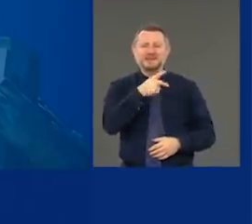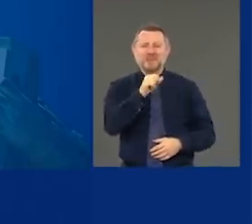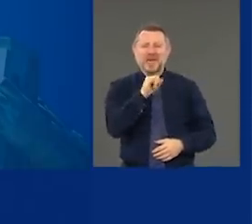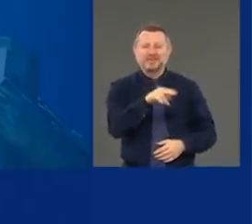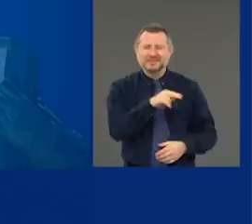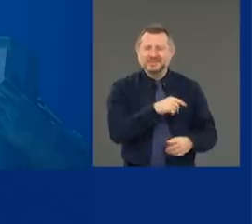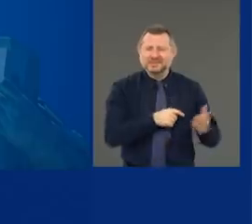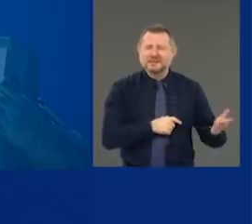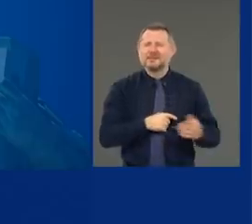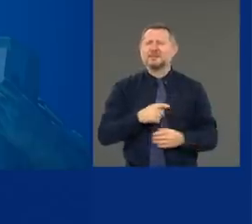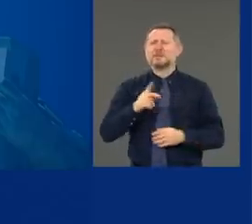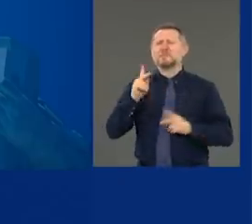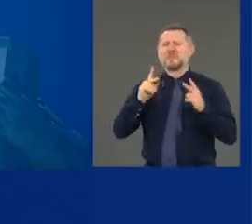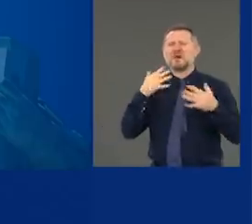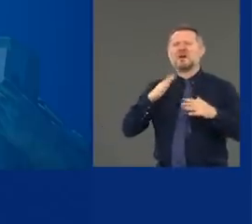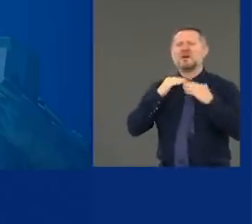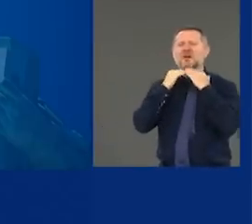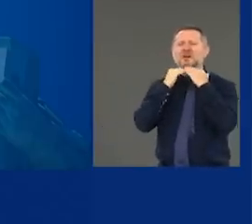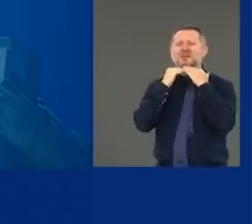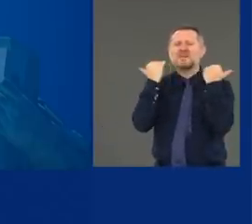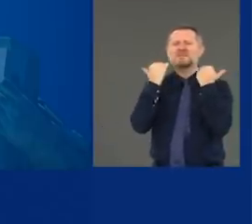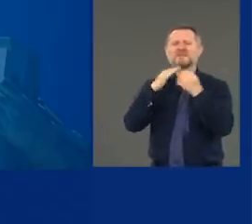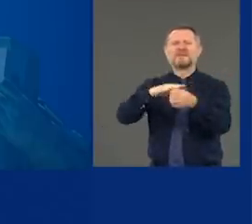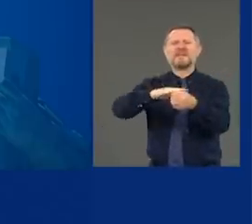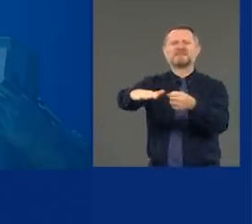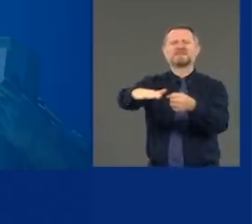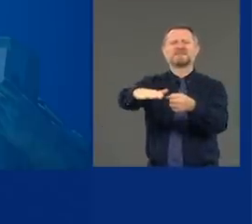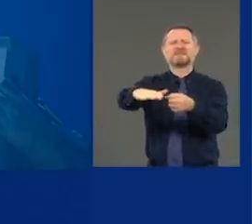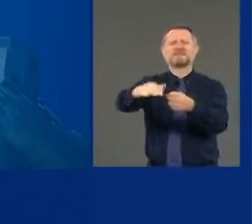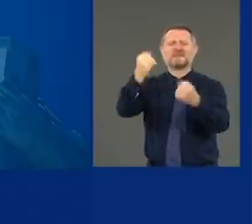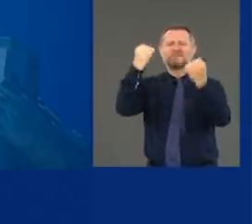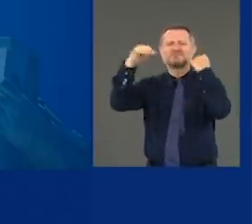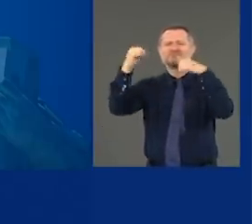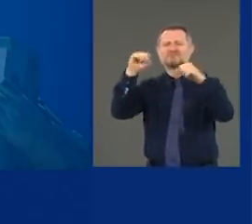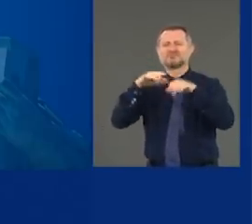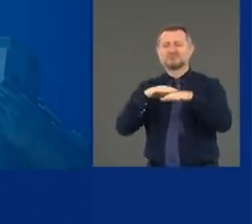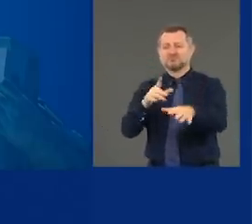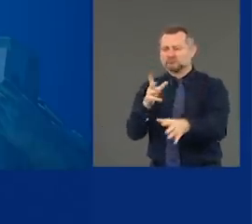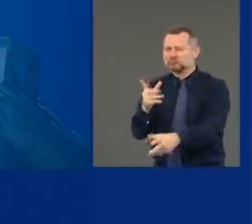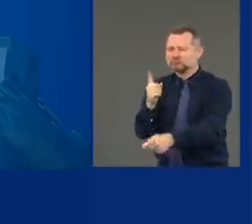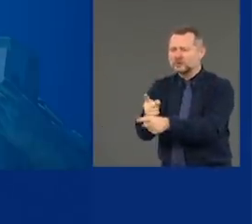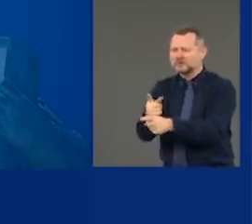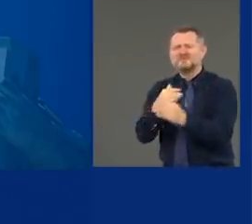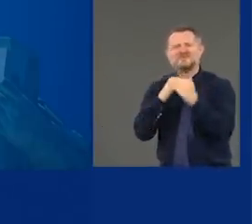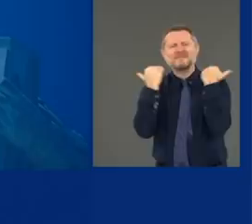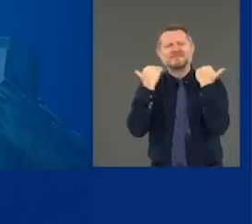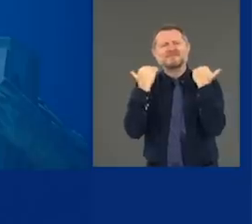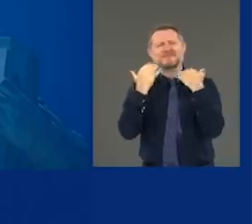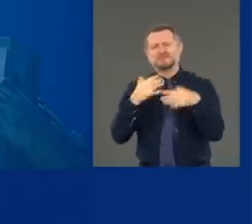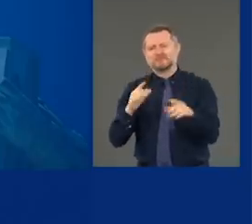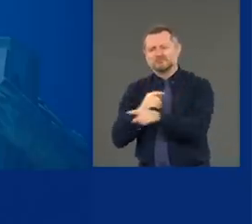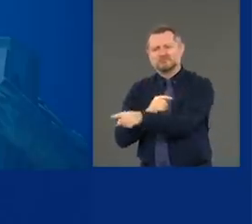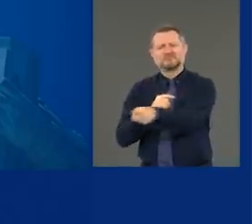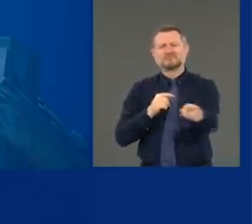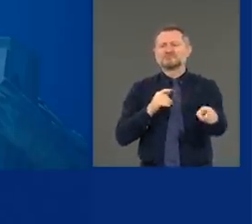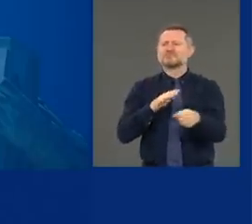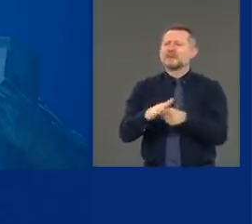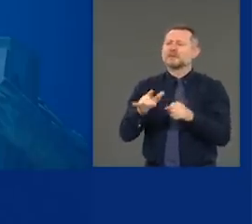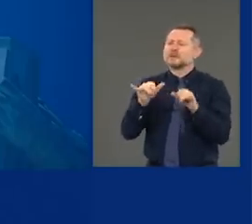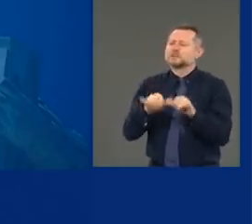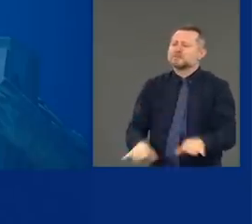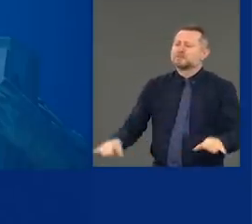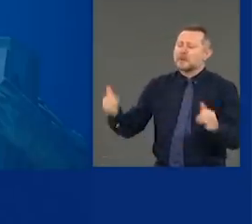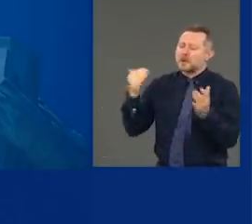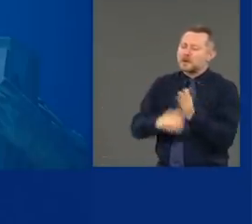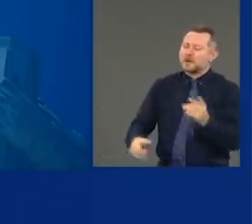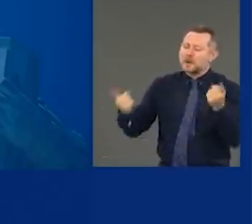people are saying enough is enough. And it is enough. It is enough because it's been the same point over and over and over